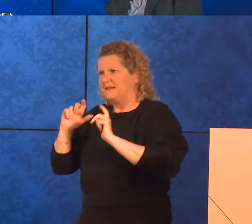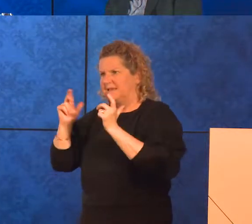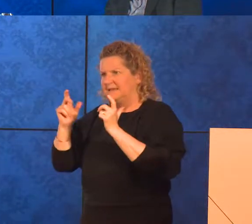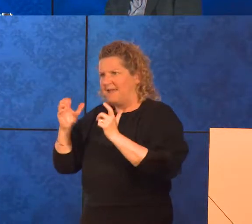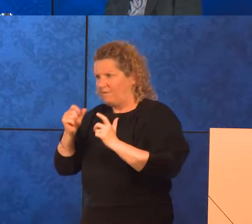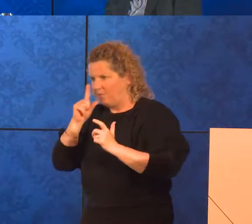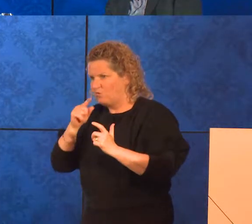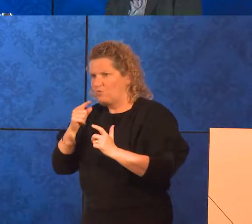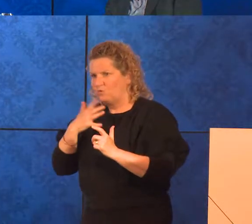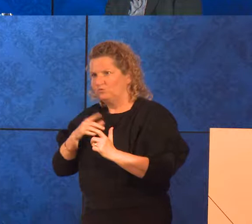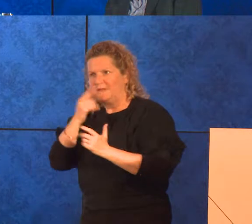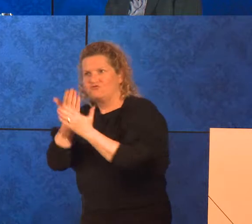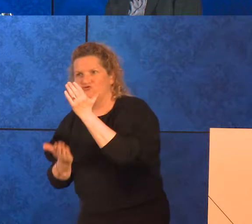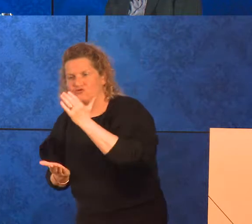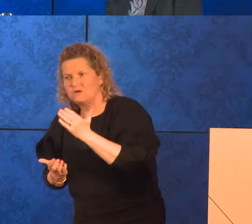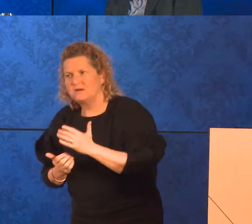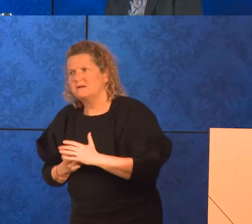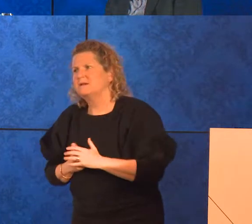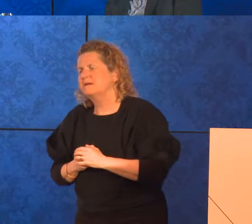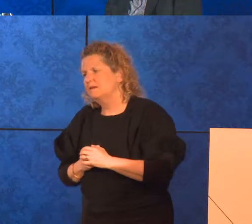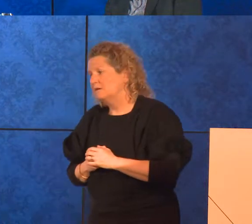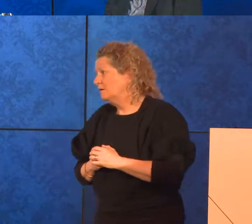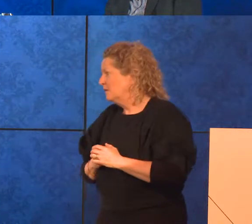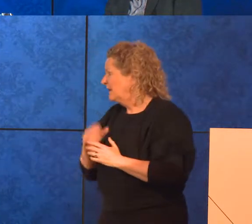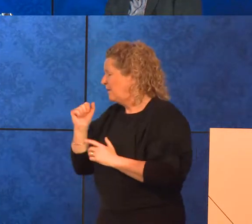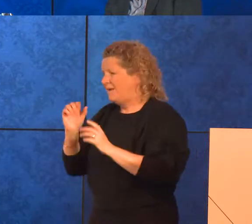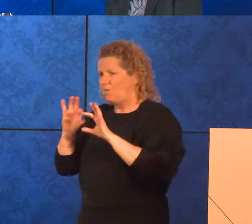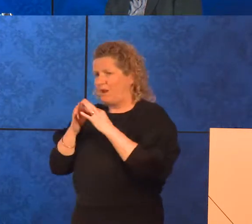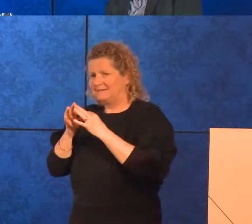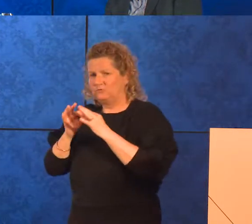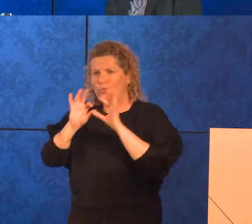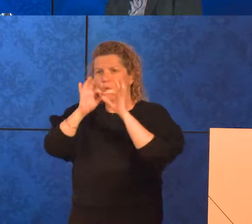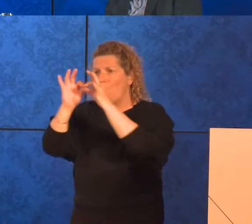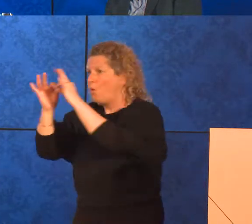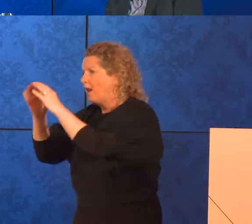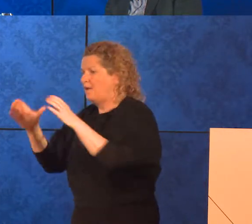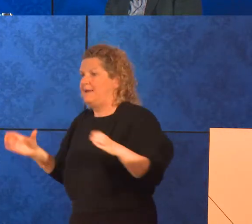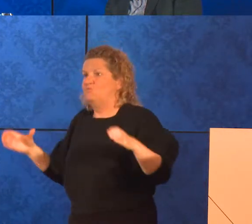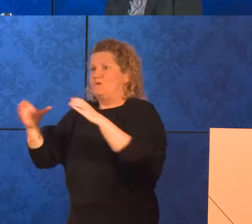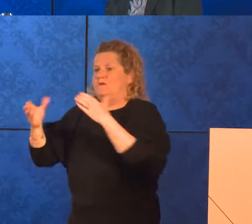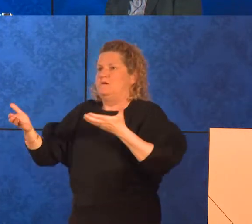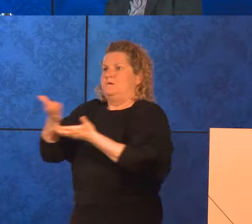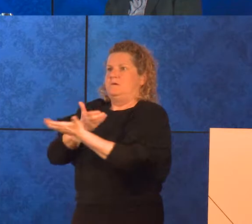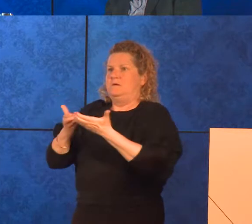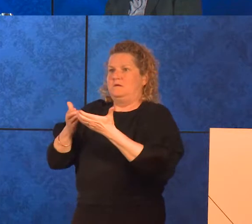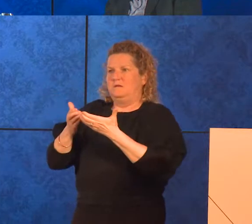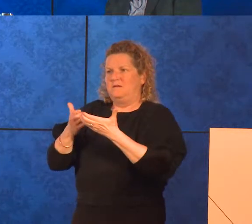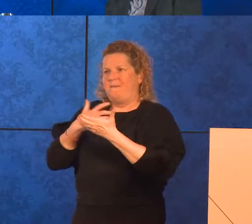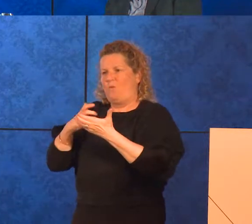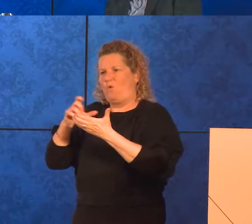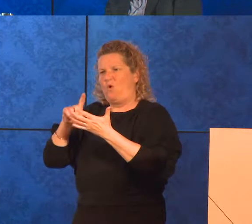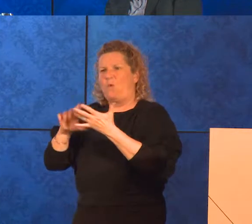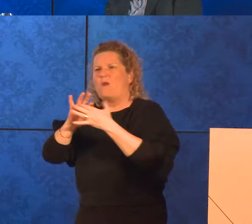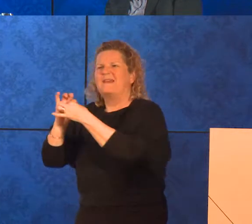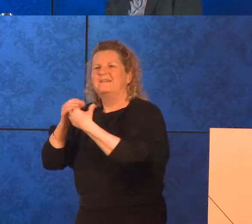there room for organisations to come together and coordinate on this, do you think? Yeah, I'm sure there is. And, I'm sure it's a